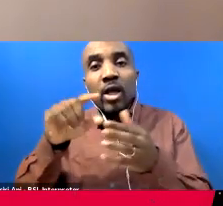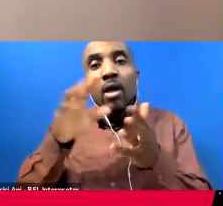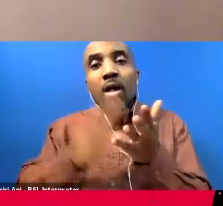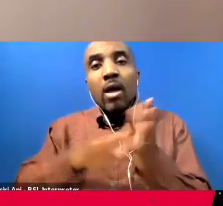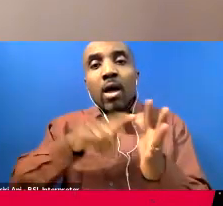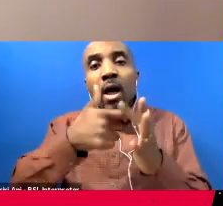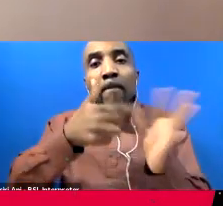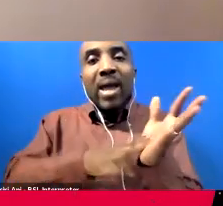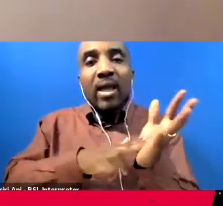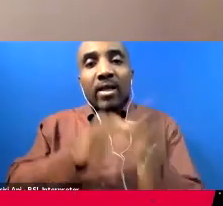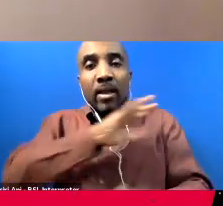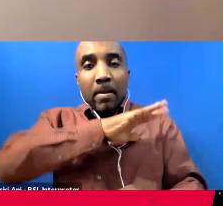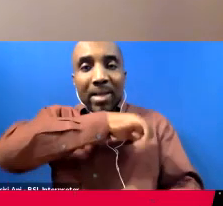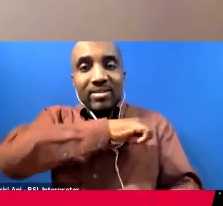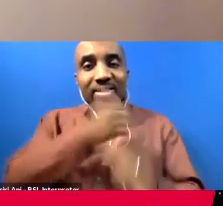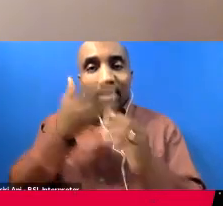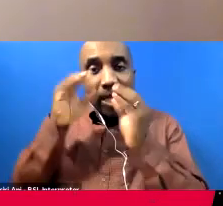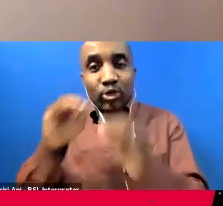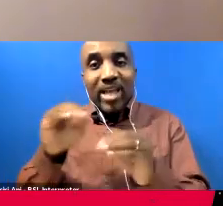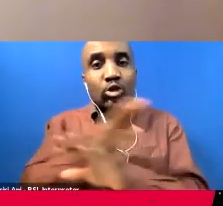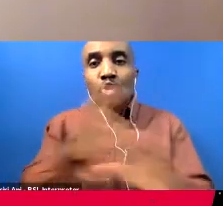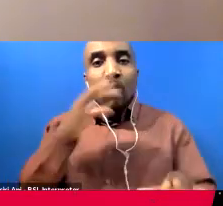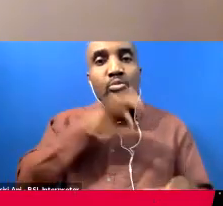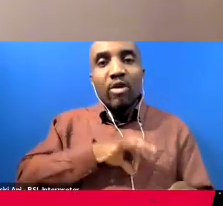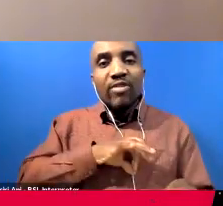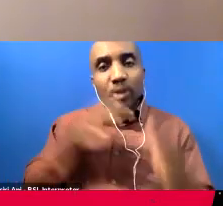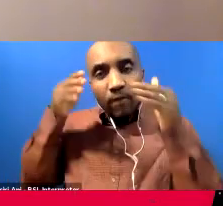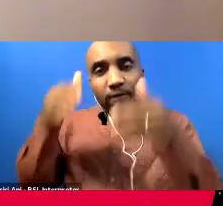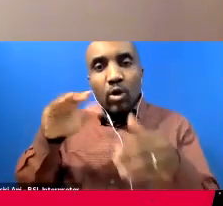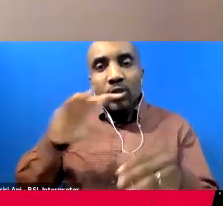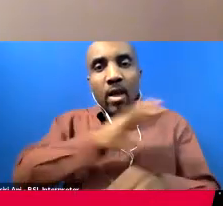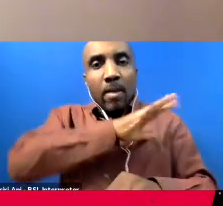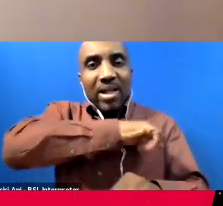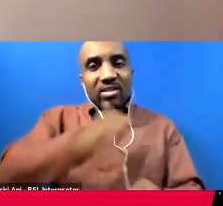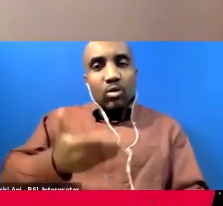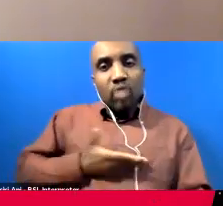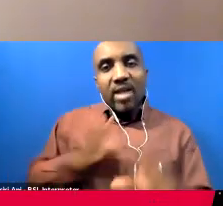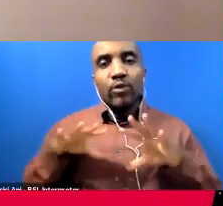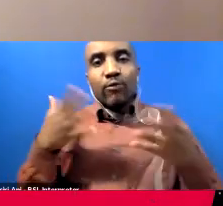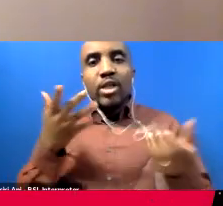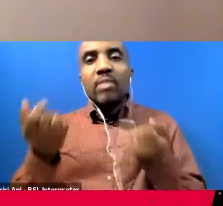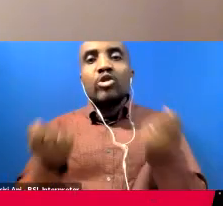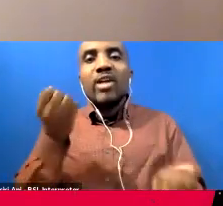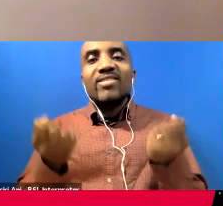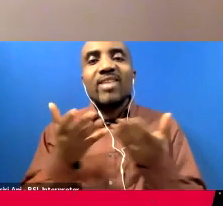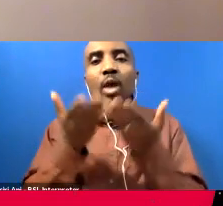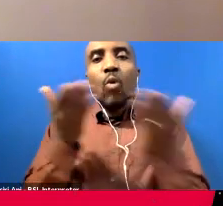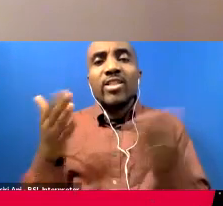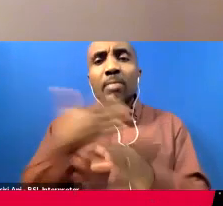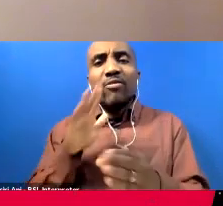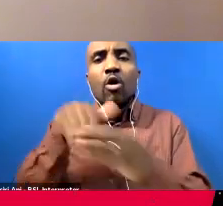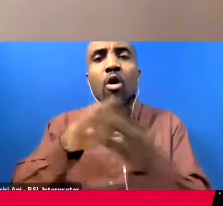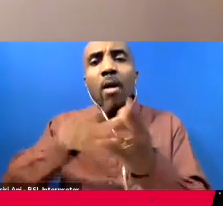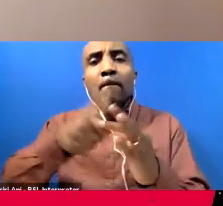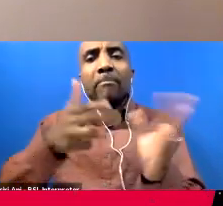Palestinian-led educational nonprofit focused on Palestinian rights, freedom, justice, and equality. But before joining McCann, Pascale